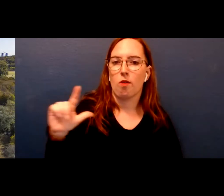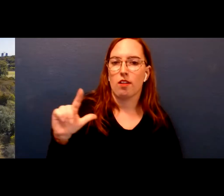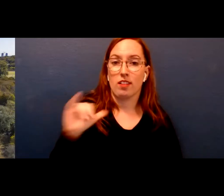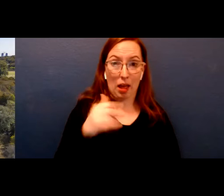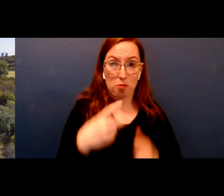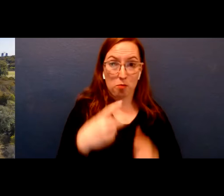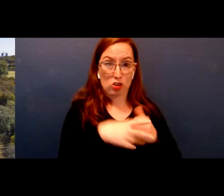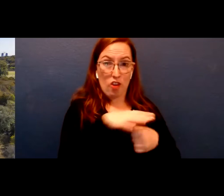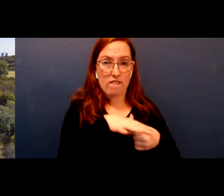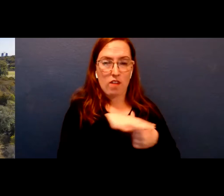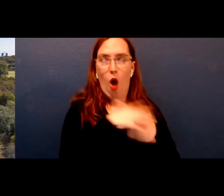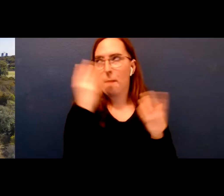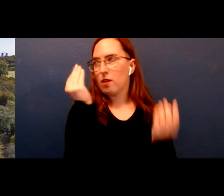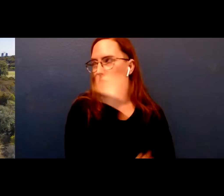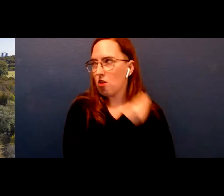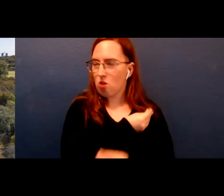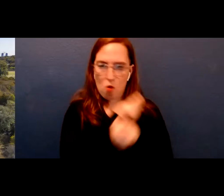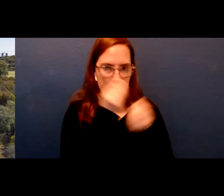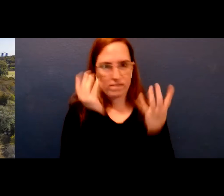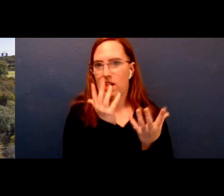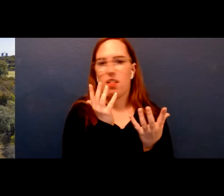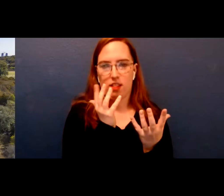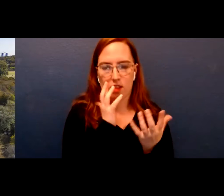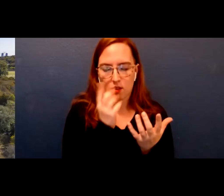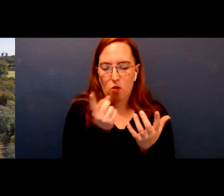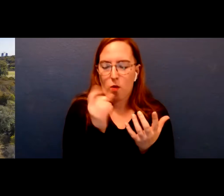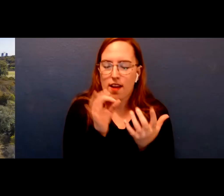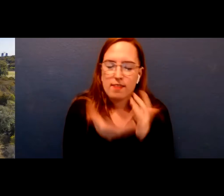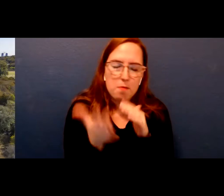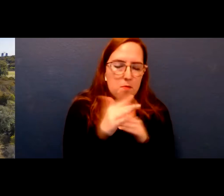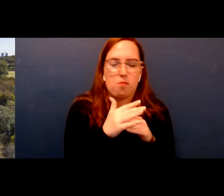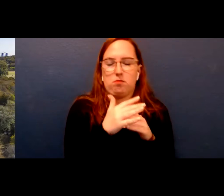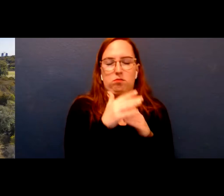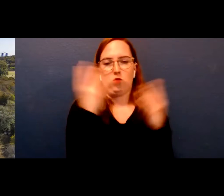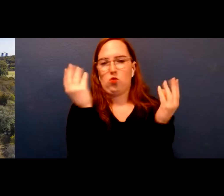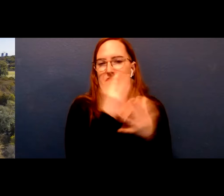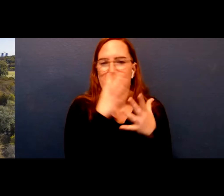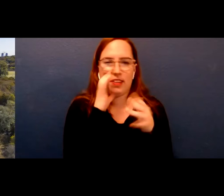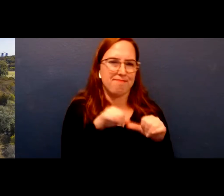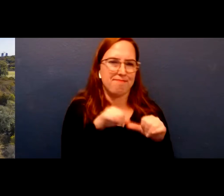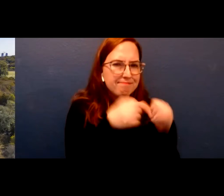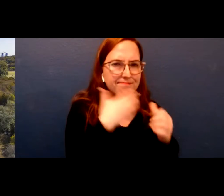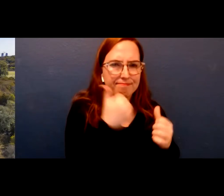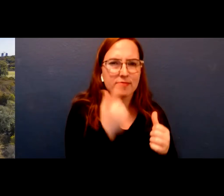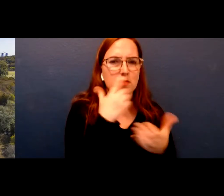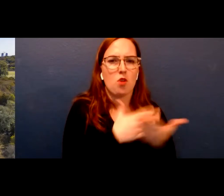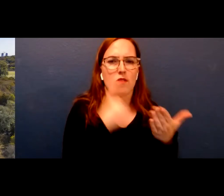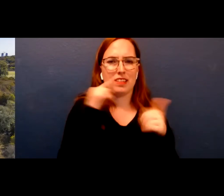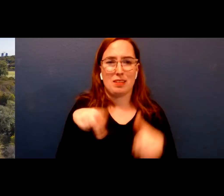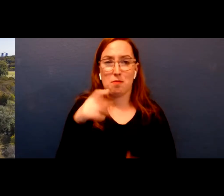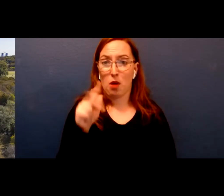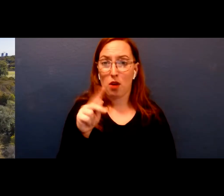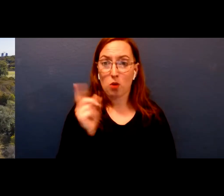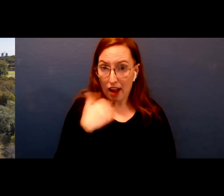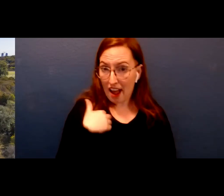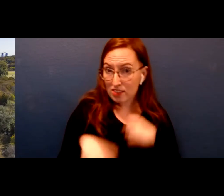beautiful, most intact parts of the park of the area that we studied. The areas where there are issues are